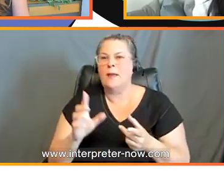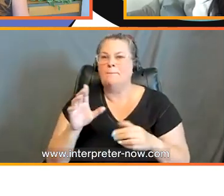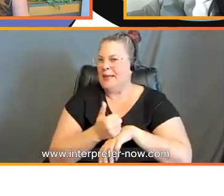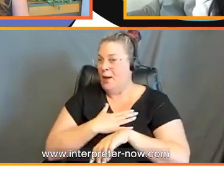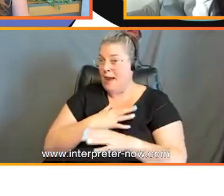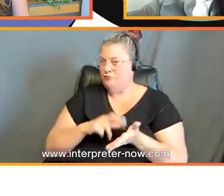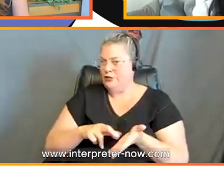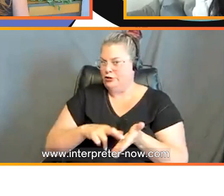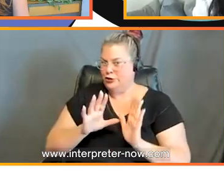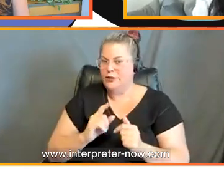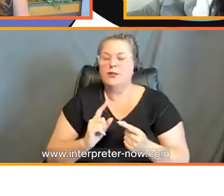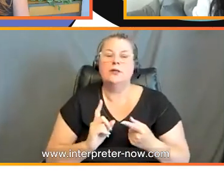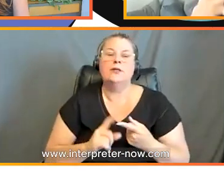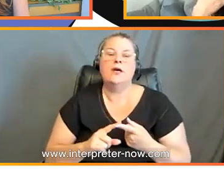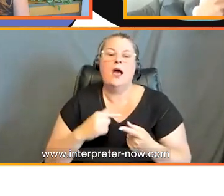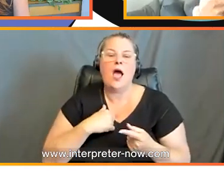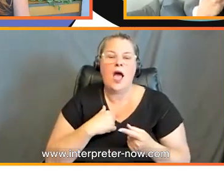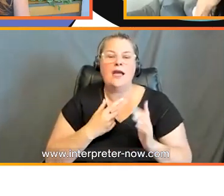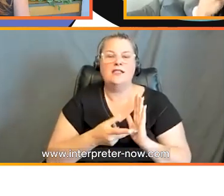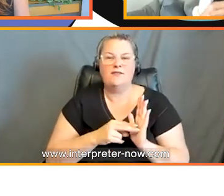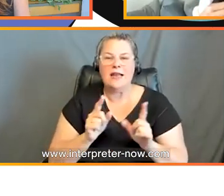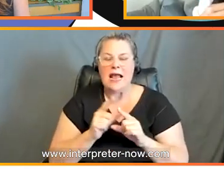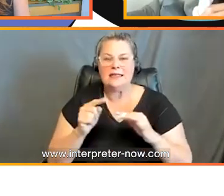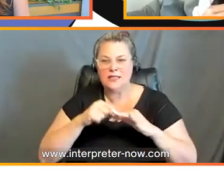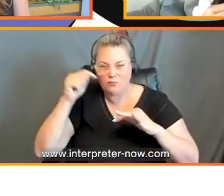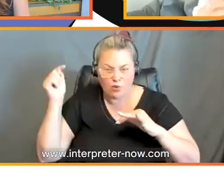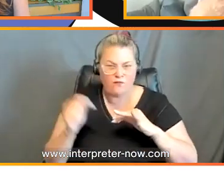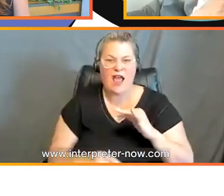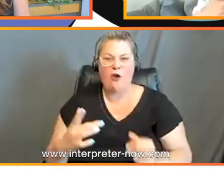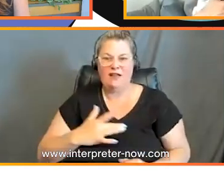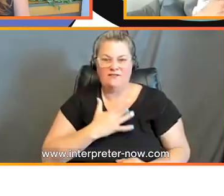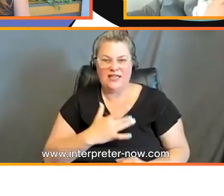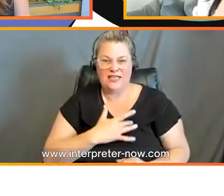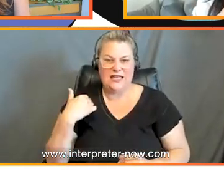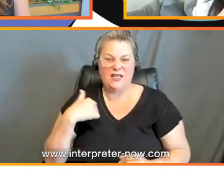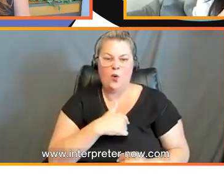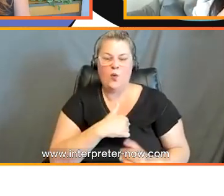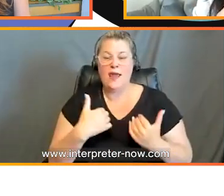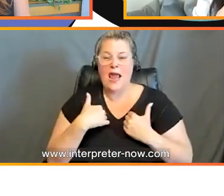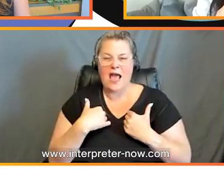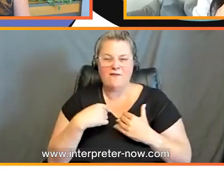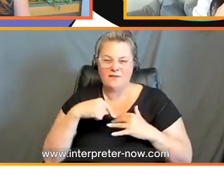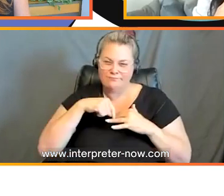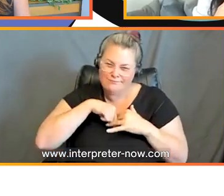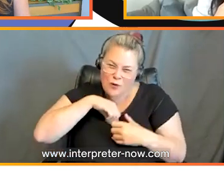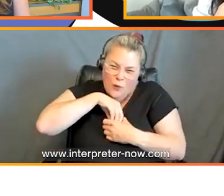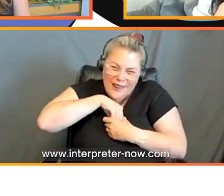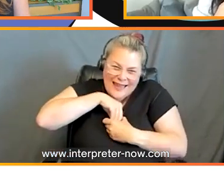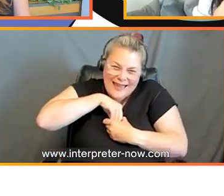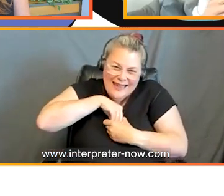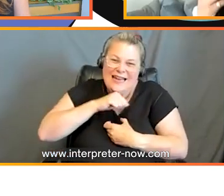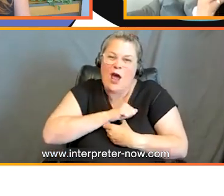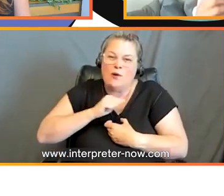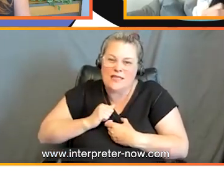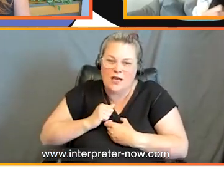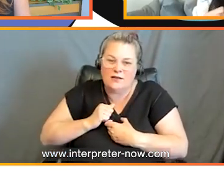belonging as the profound feeling that we hold deep within ourselves of